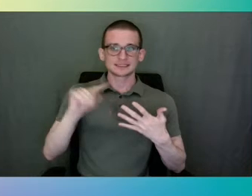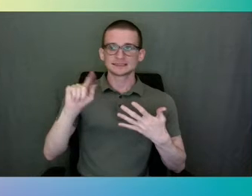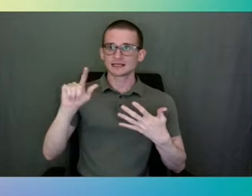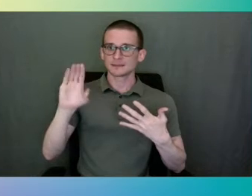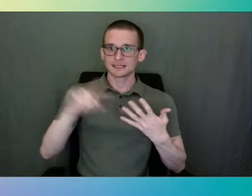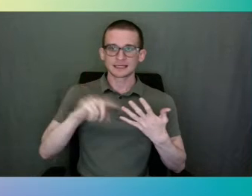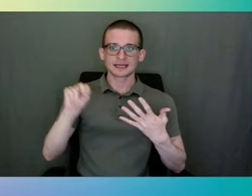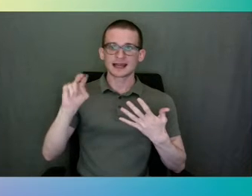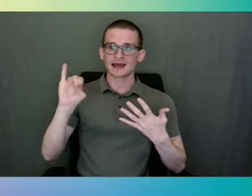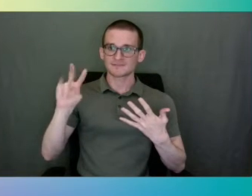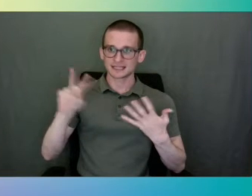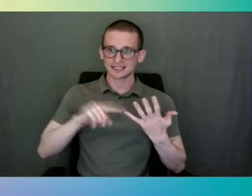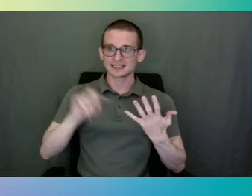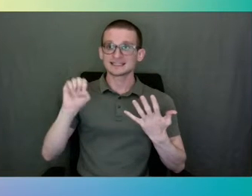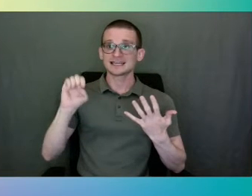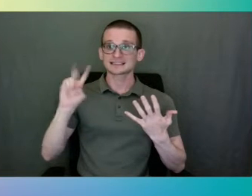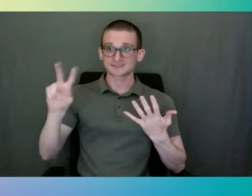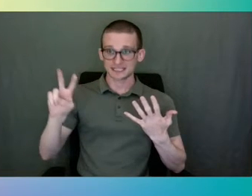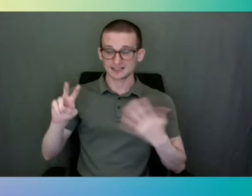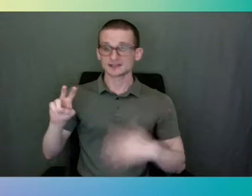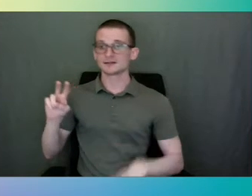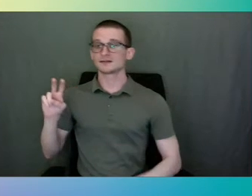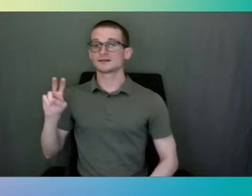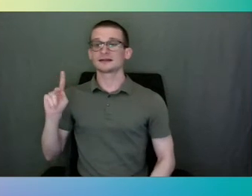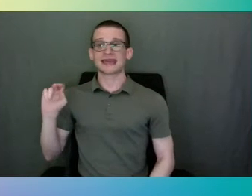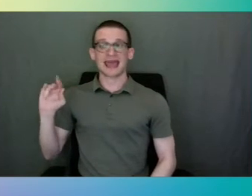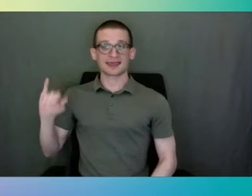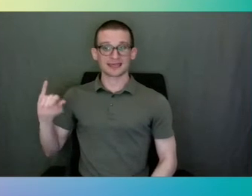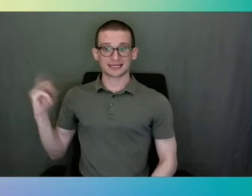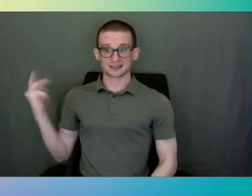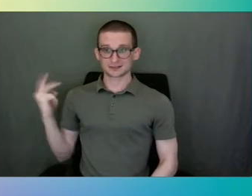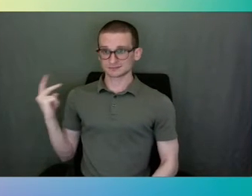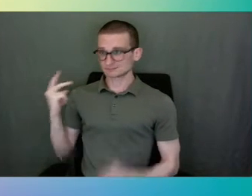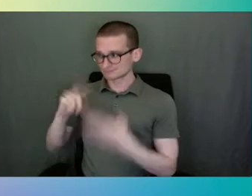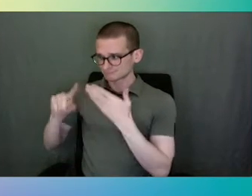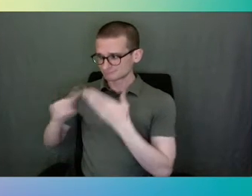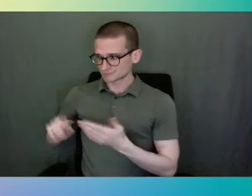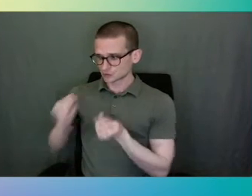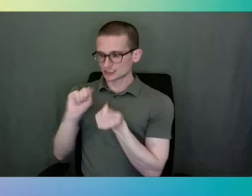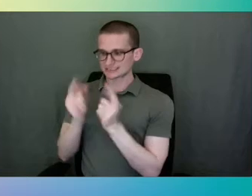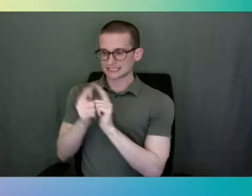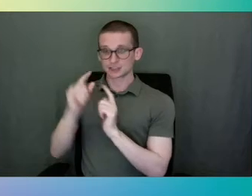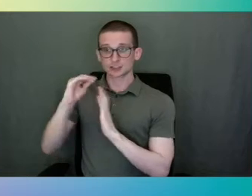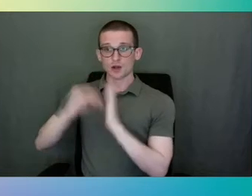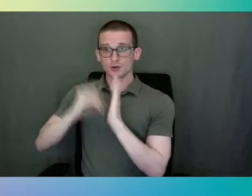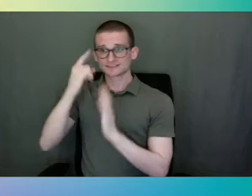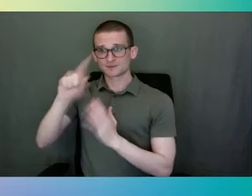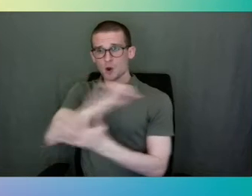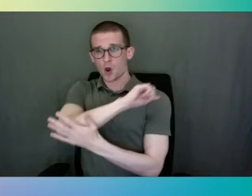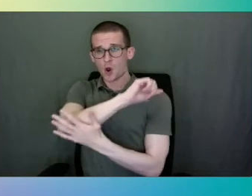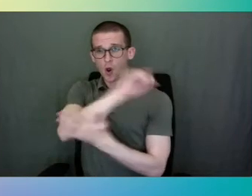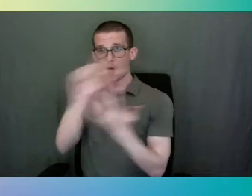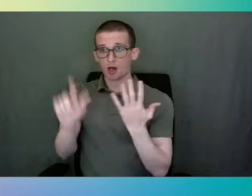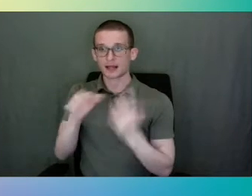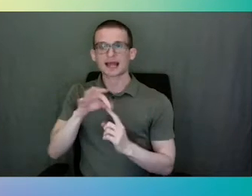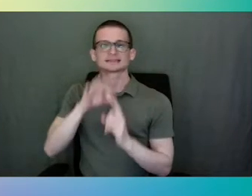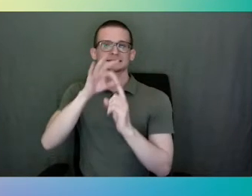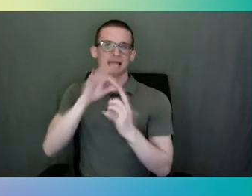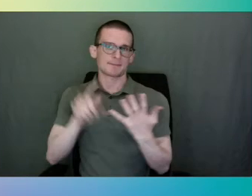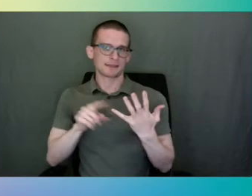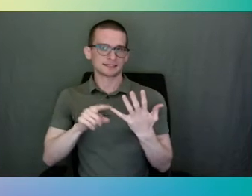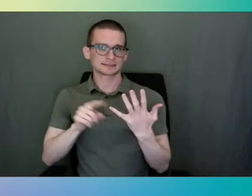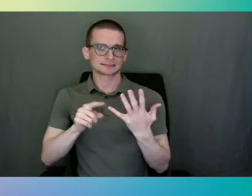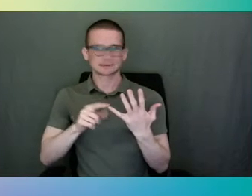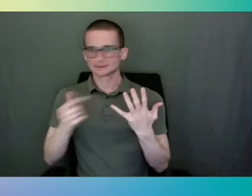Kathy and I have looked through the translation notes on all of these with the exception of the ESV because they would not talk to us. They wouldn't give